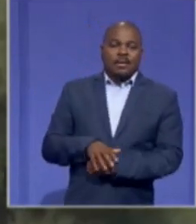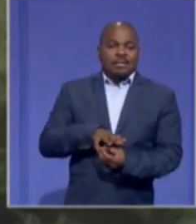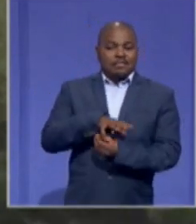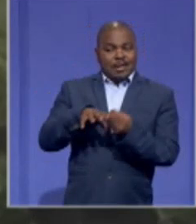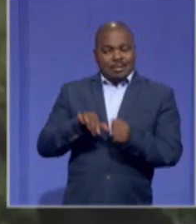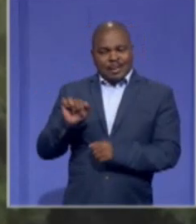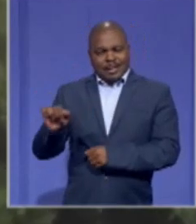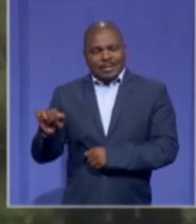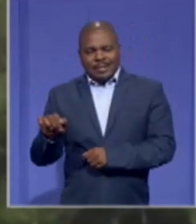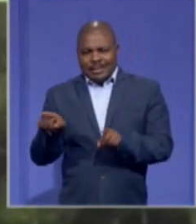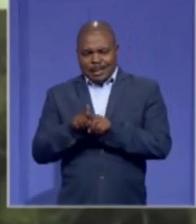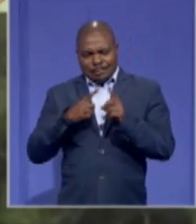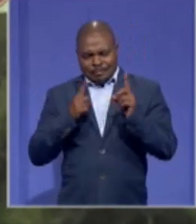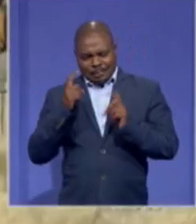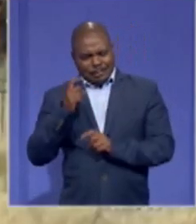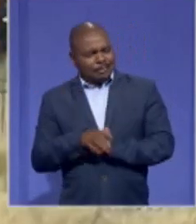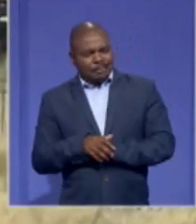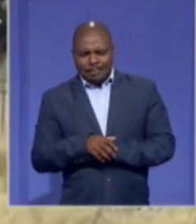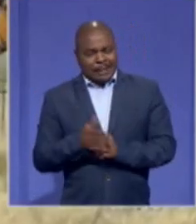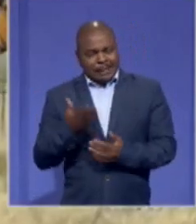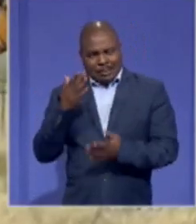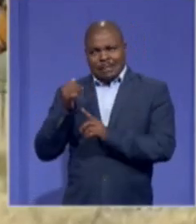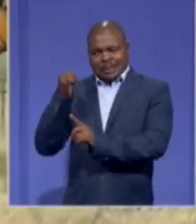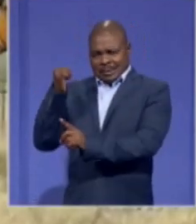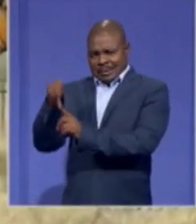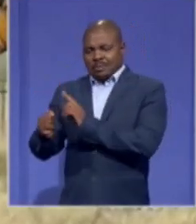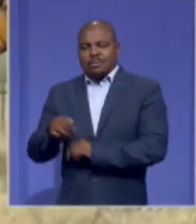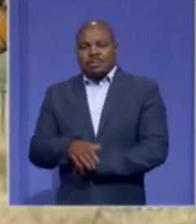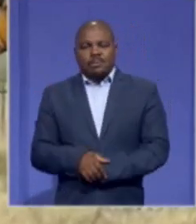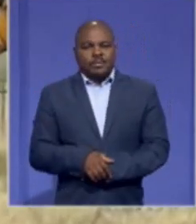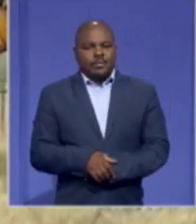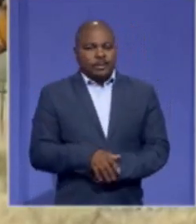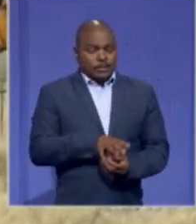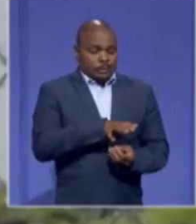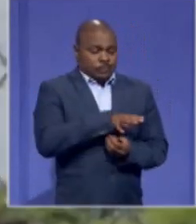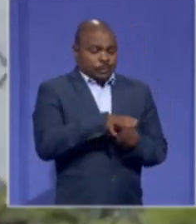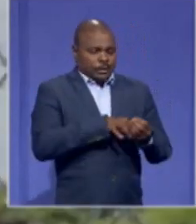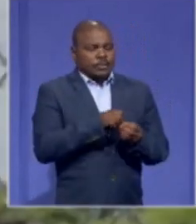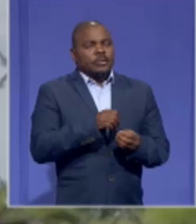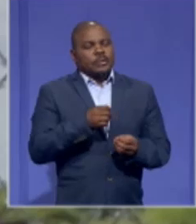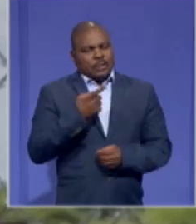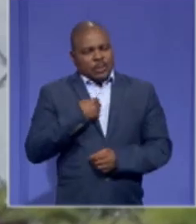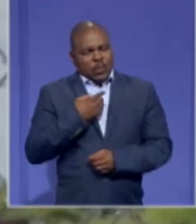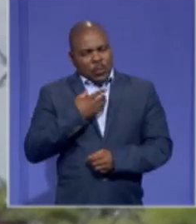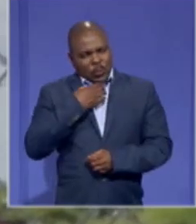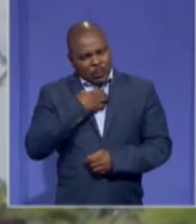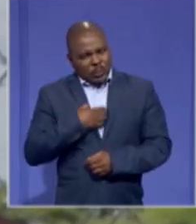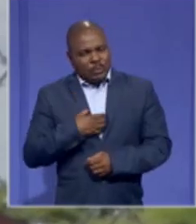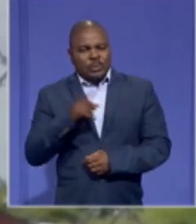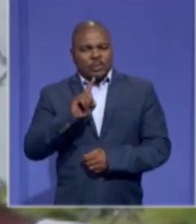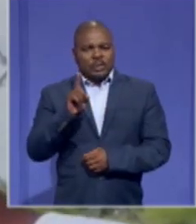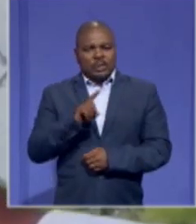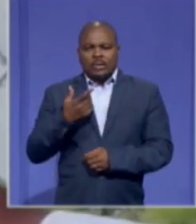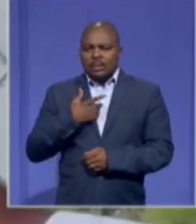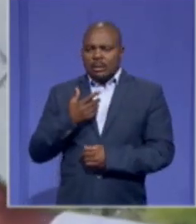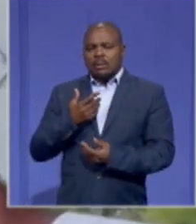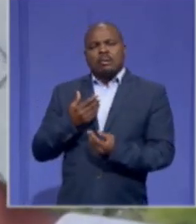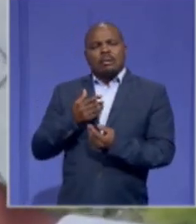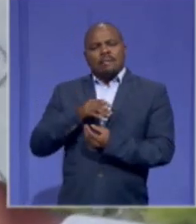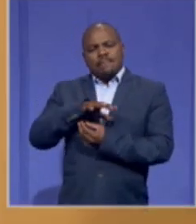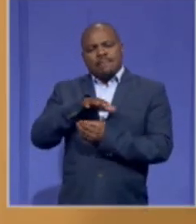gagwe ba ne ba belela gore a ka tswa a bolailwe. Ke le jona ya ka losika re ya ka family gore re itse re se se jileng ngwana ga bogo go ga